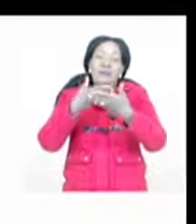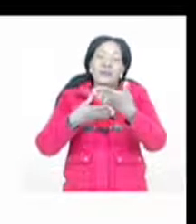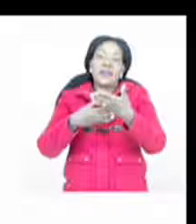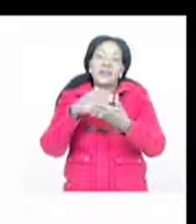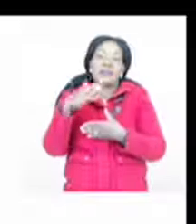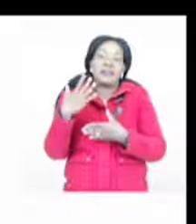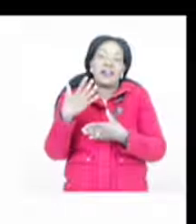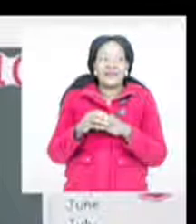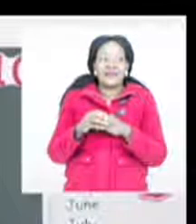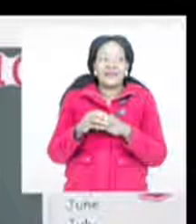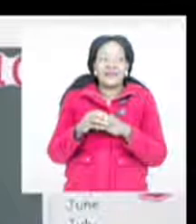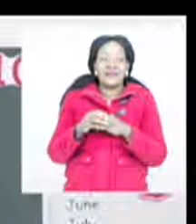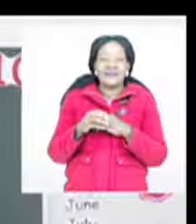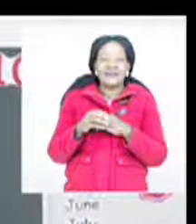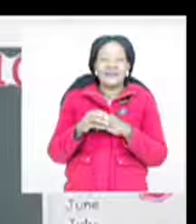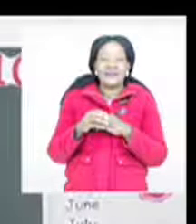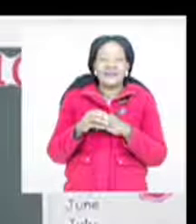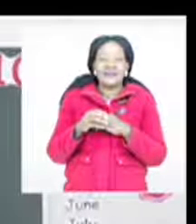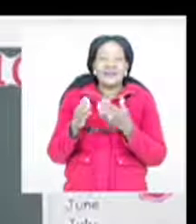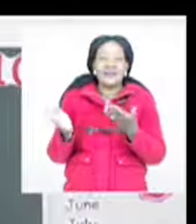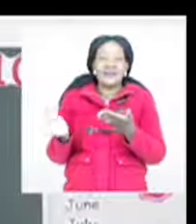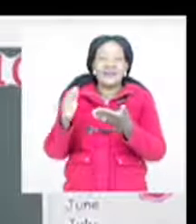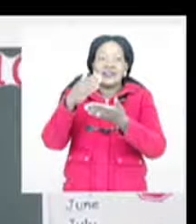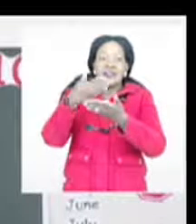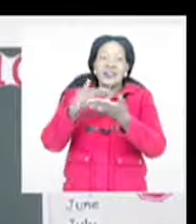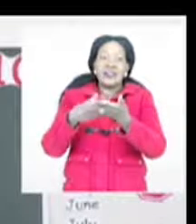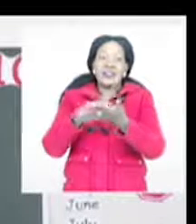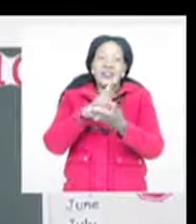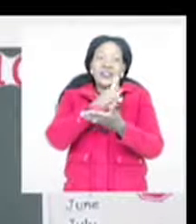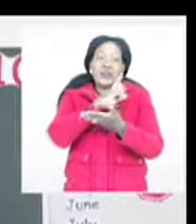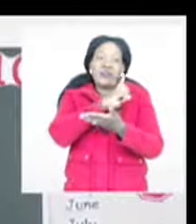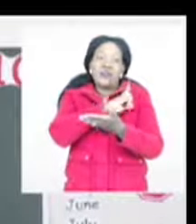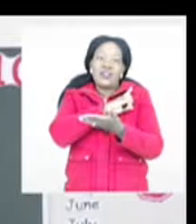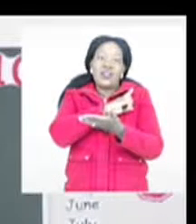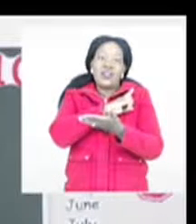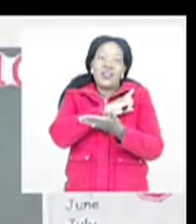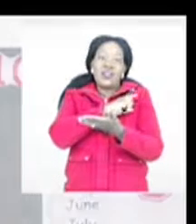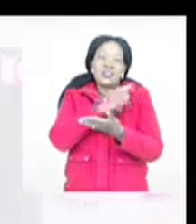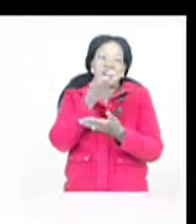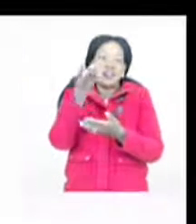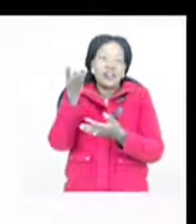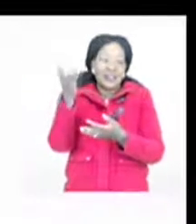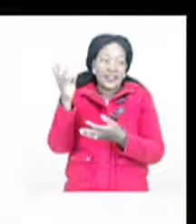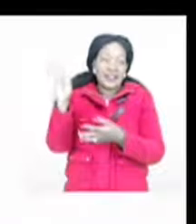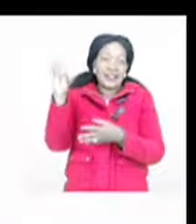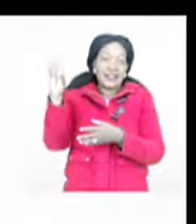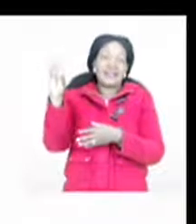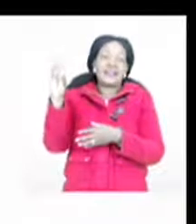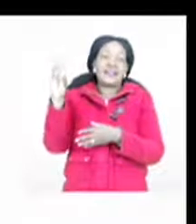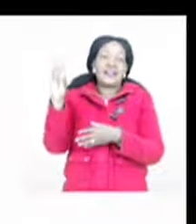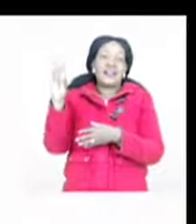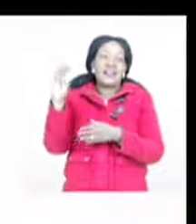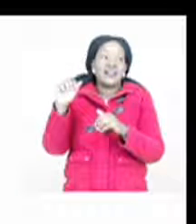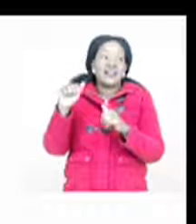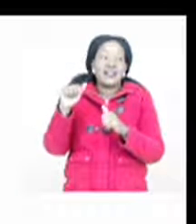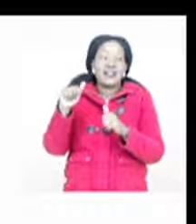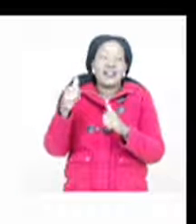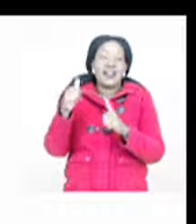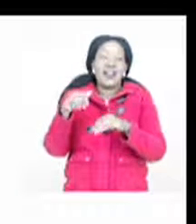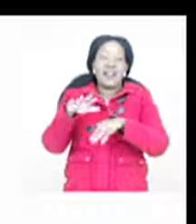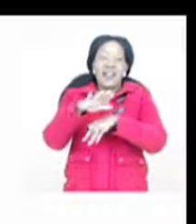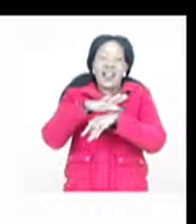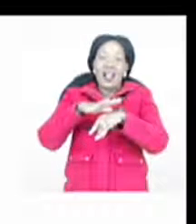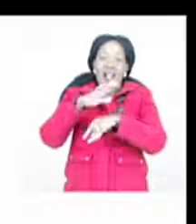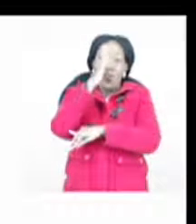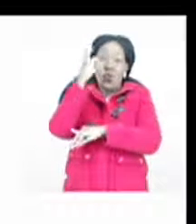5. Let's turn to page 6 in our workbook. Well, that's another wild animal that we